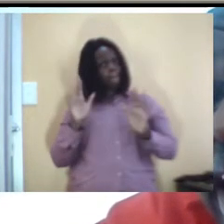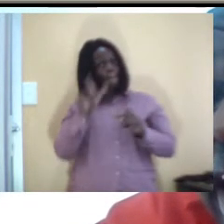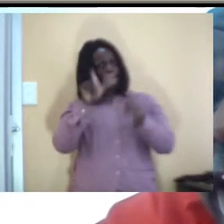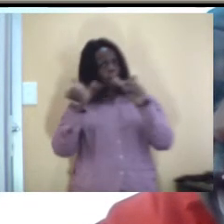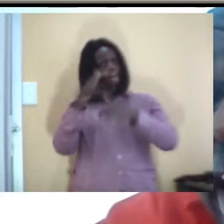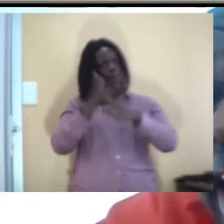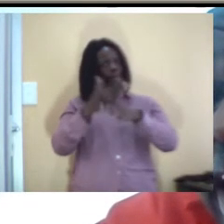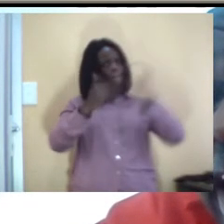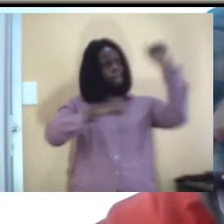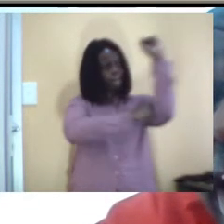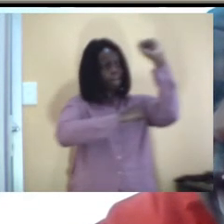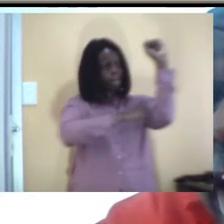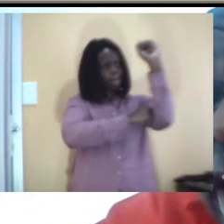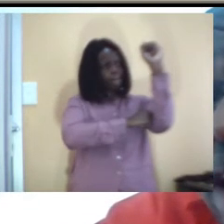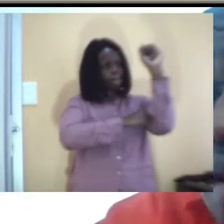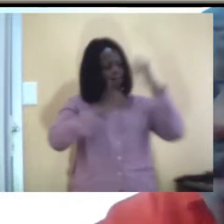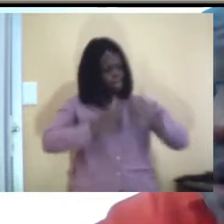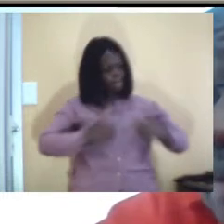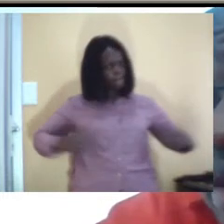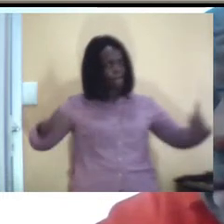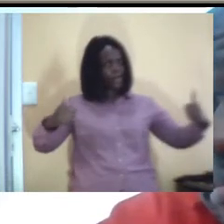name,